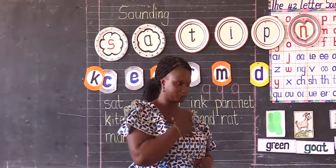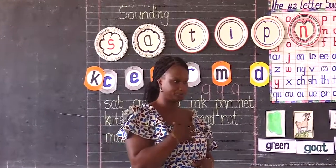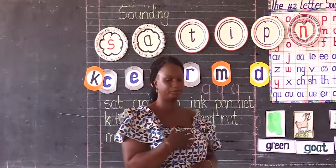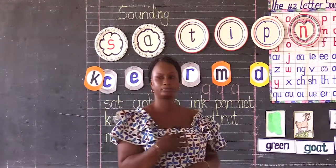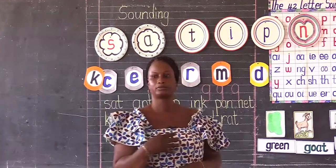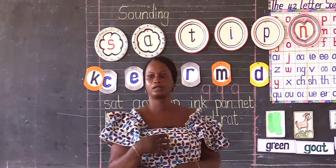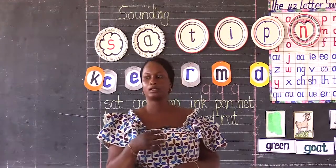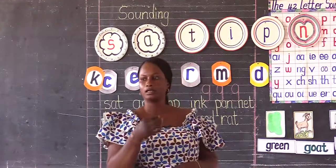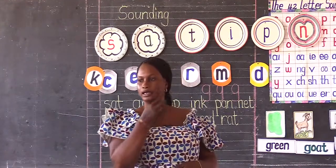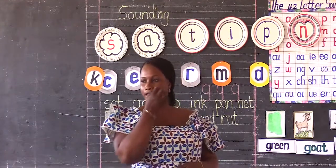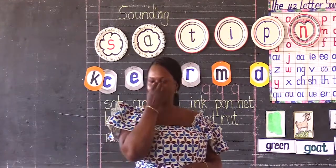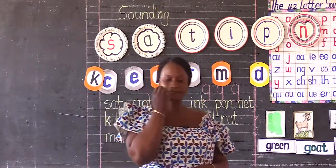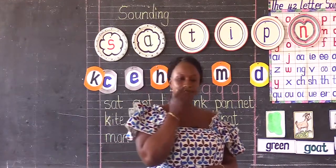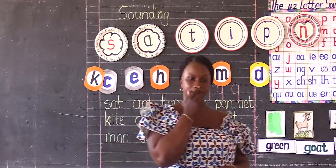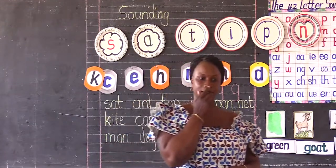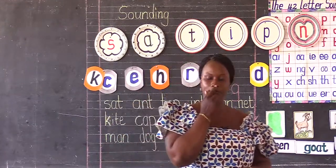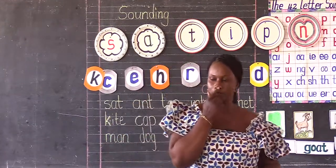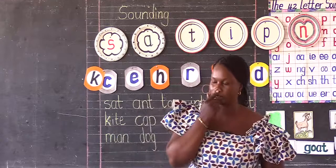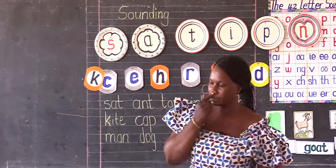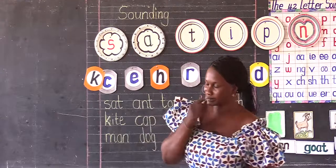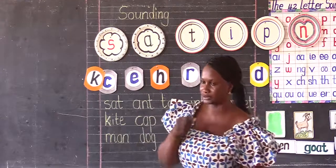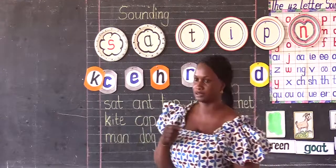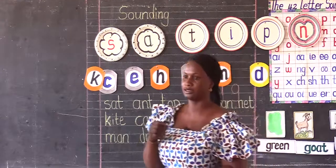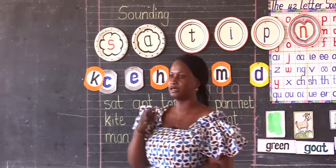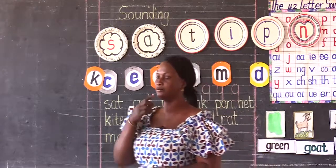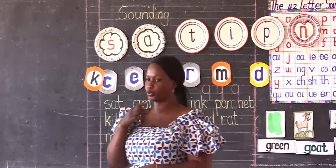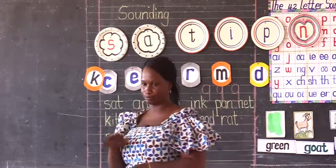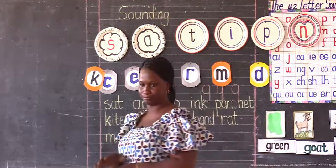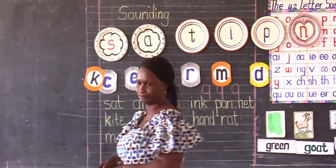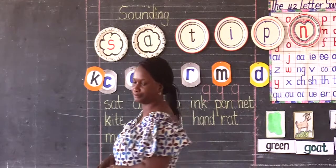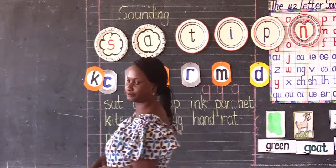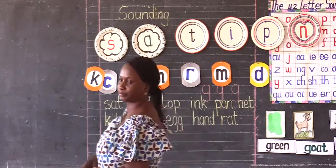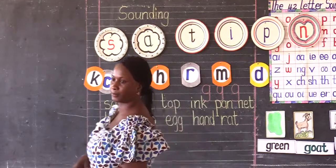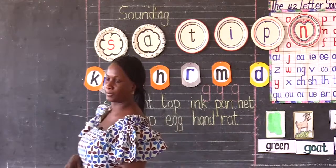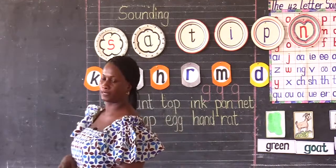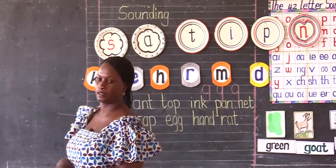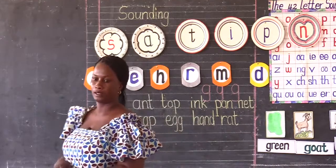rostu. Ni bat, ni yis, nim tum.